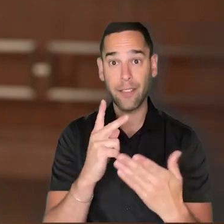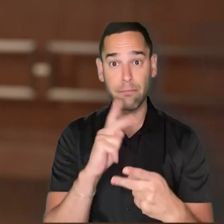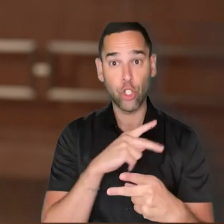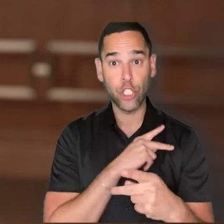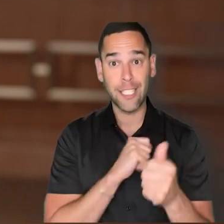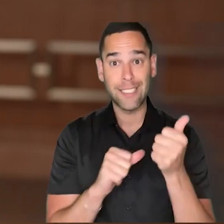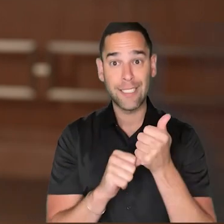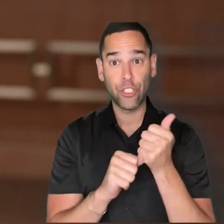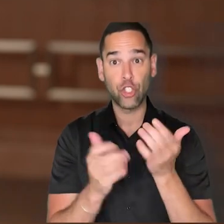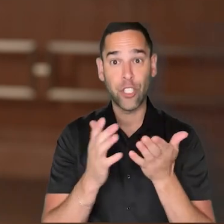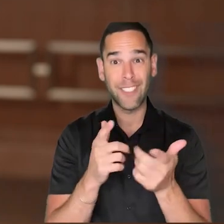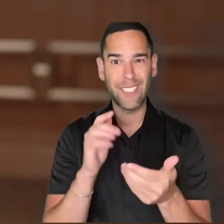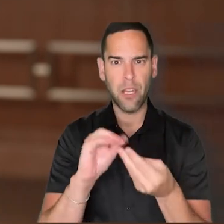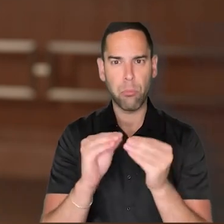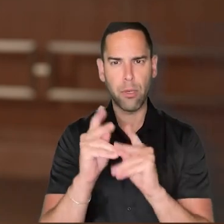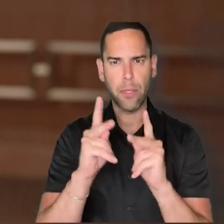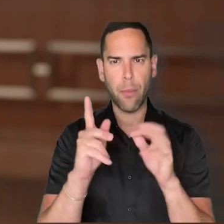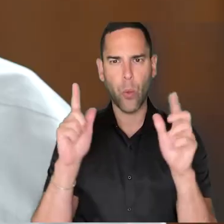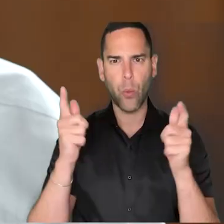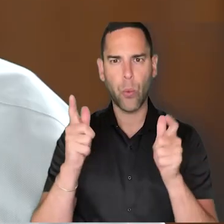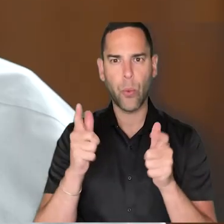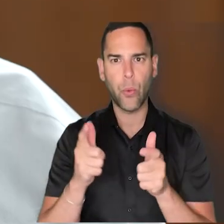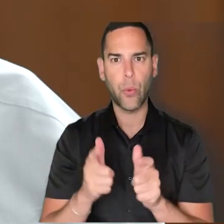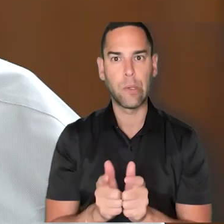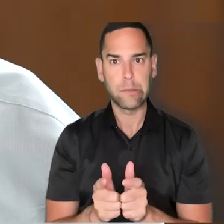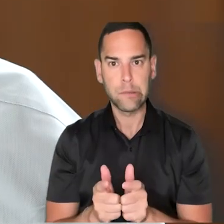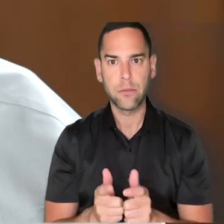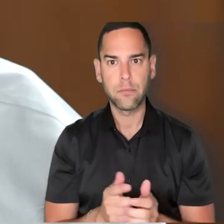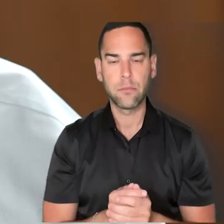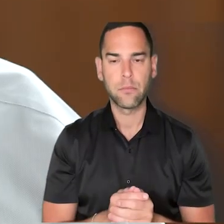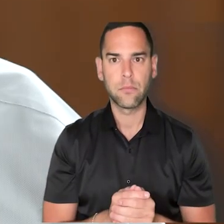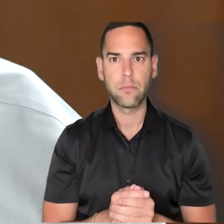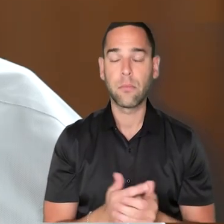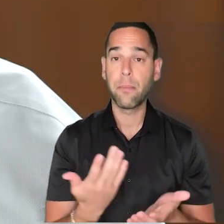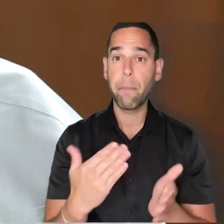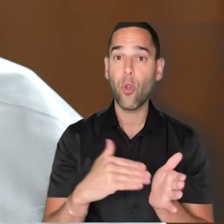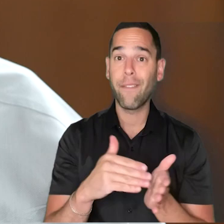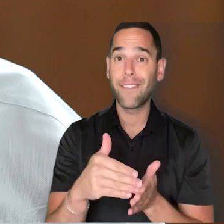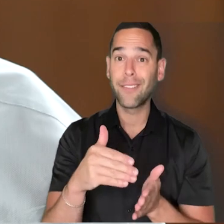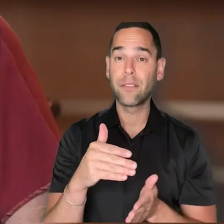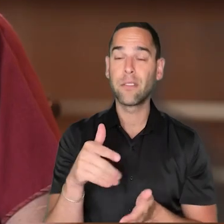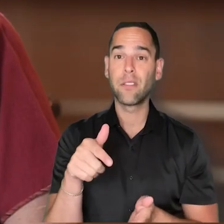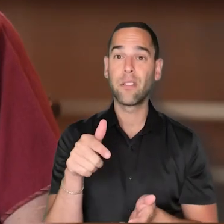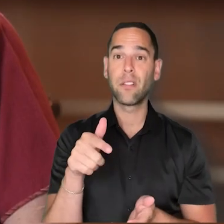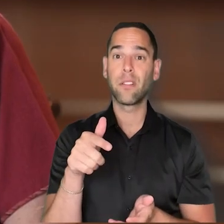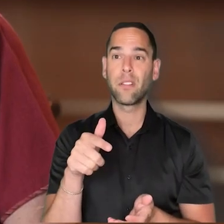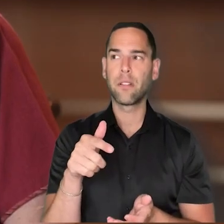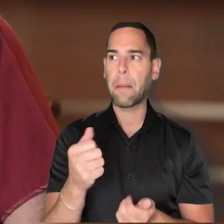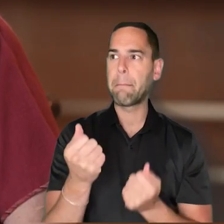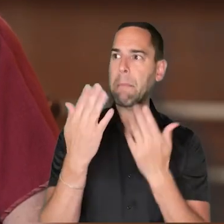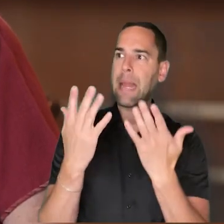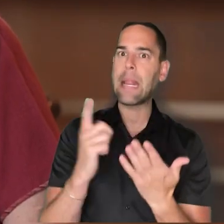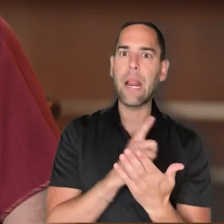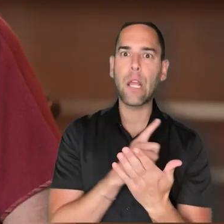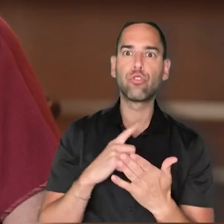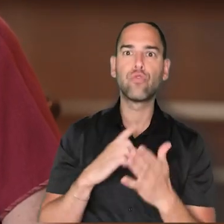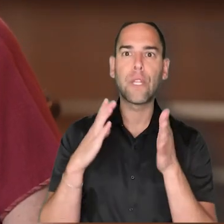available and interested in doing this type of work. I think too frequently